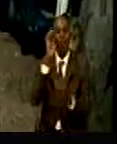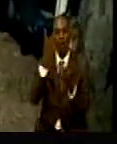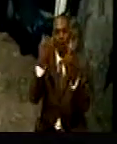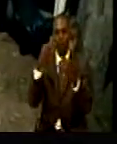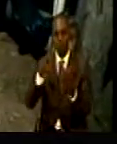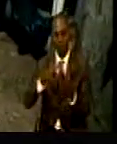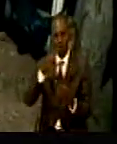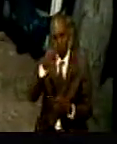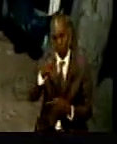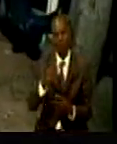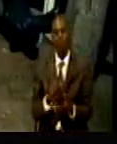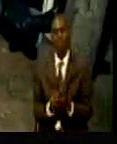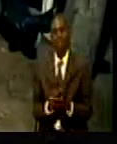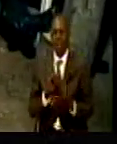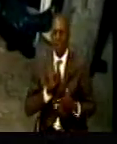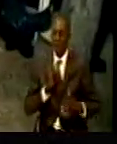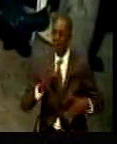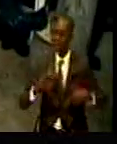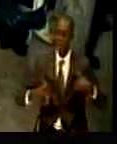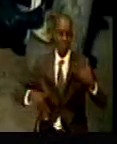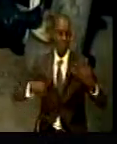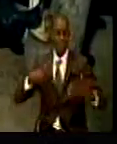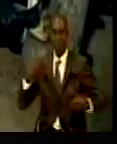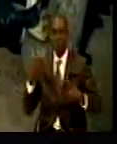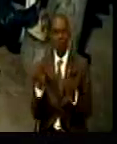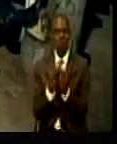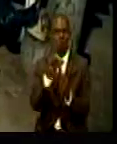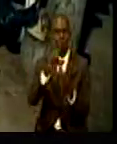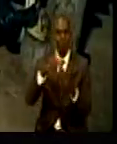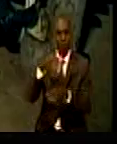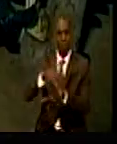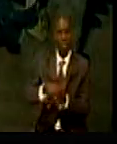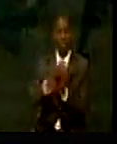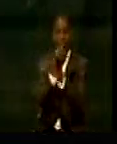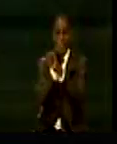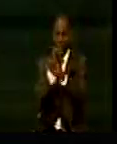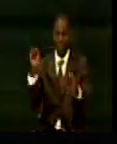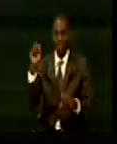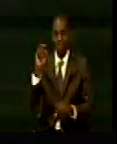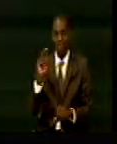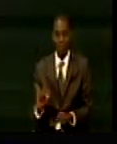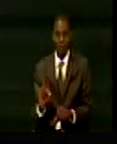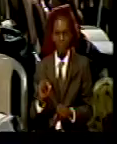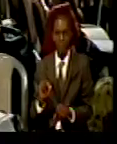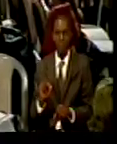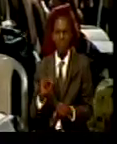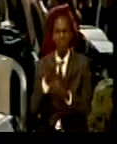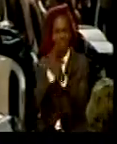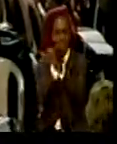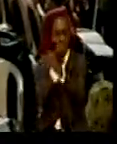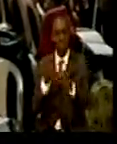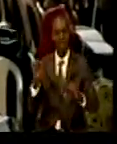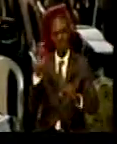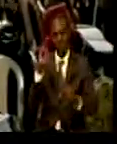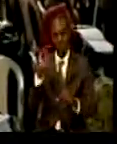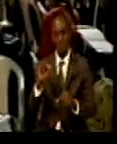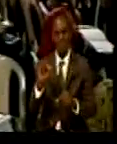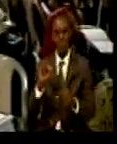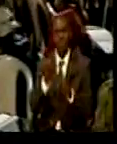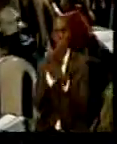I rejoice with you tonight. Salvation. I said salvation,